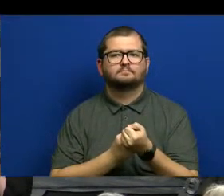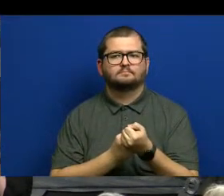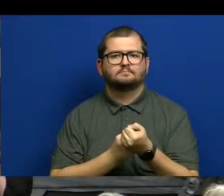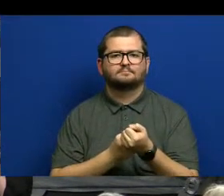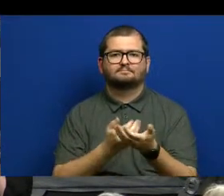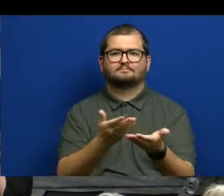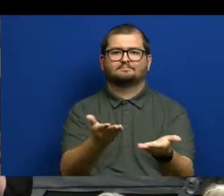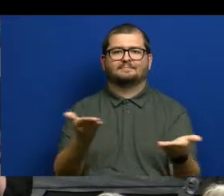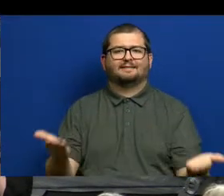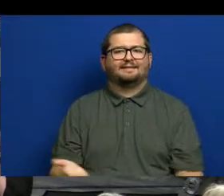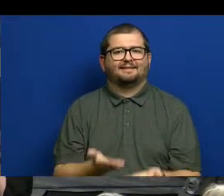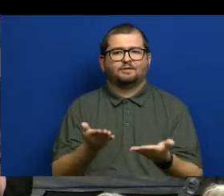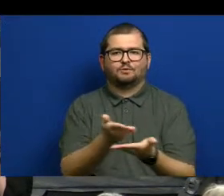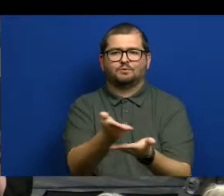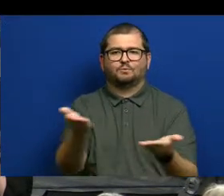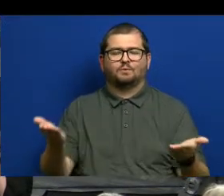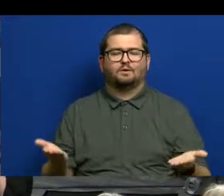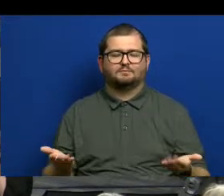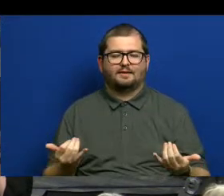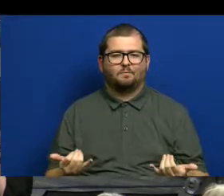And here you are.